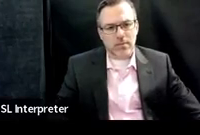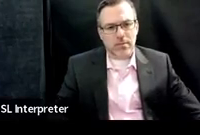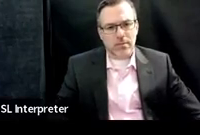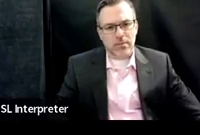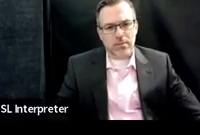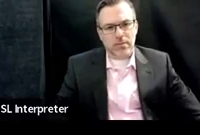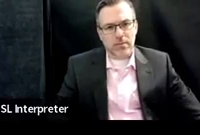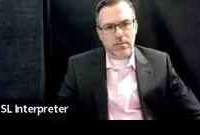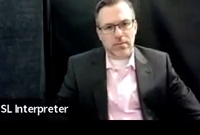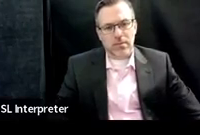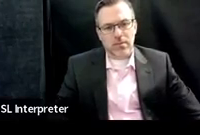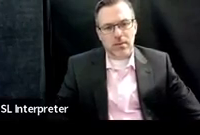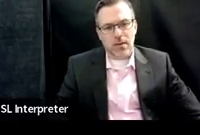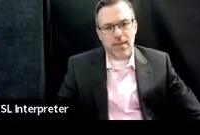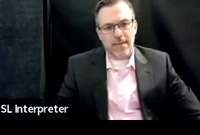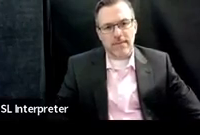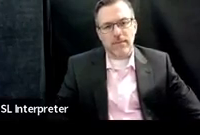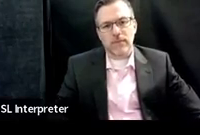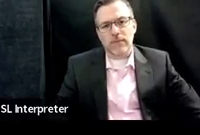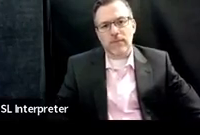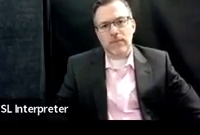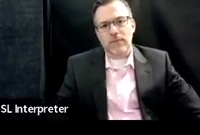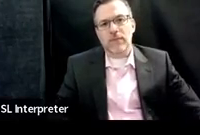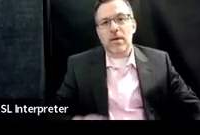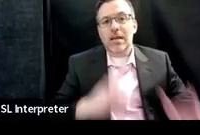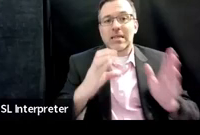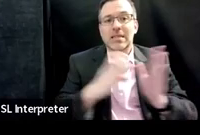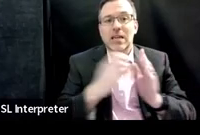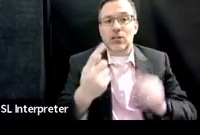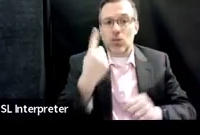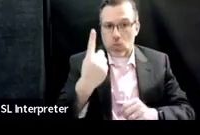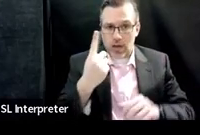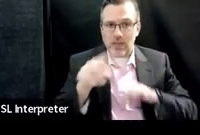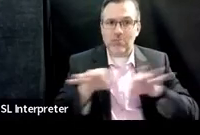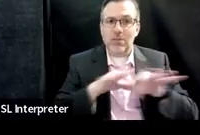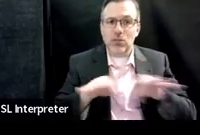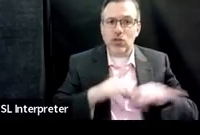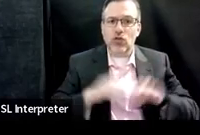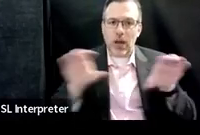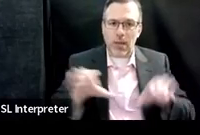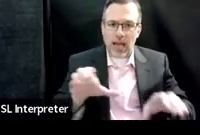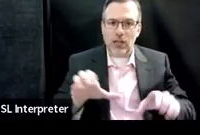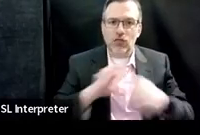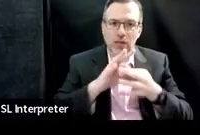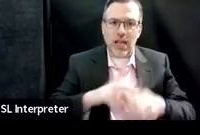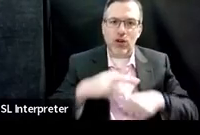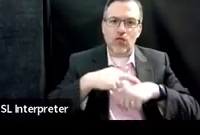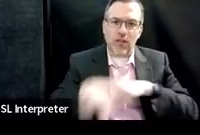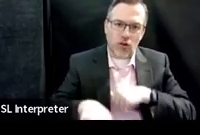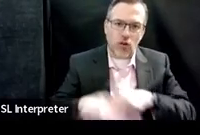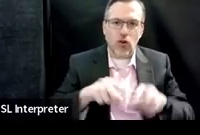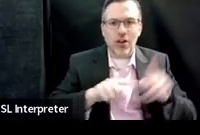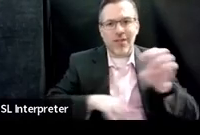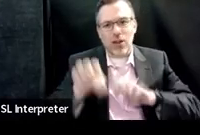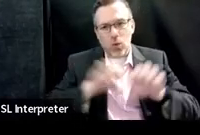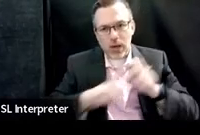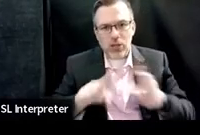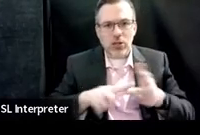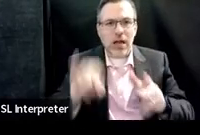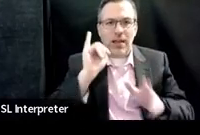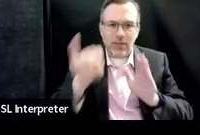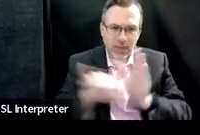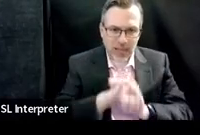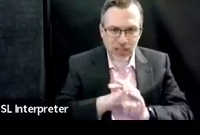So section one is describing the actions regarding the referral, evaluation, identification, programming, or placement proposed